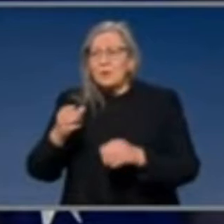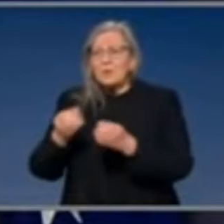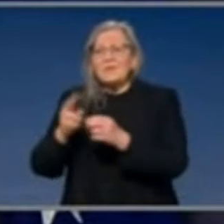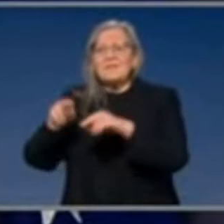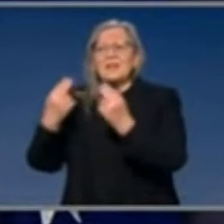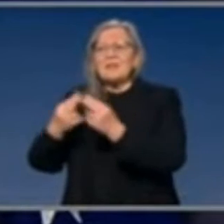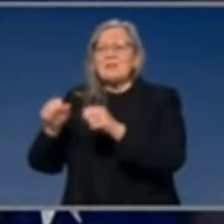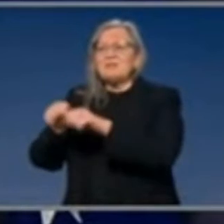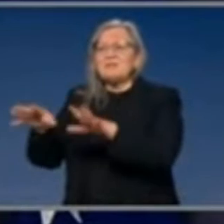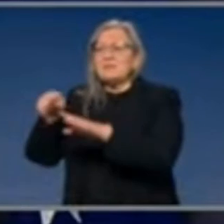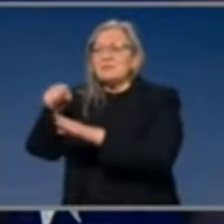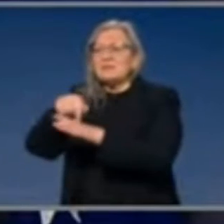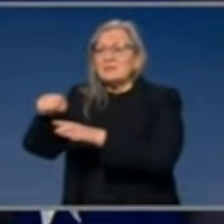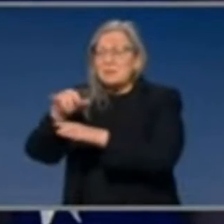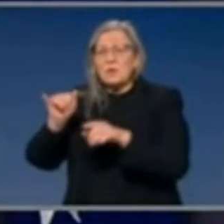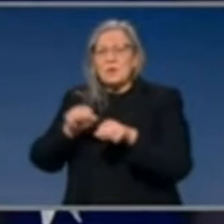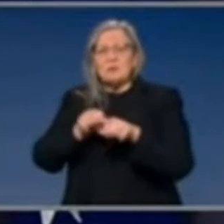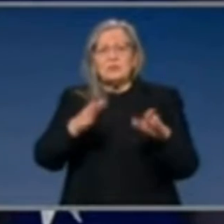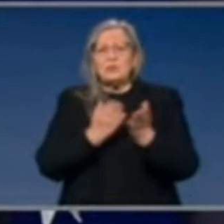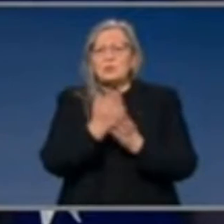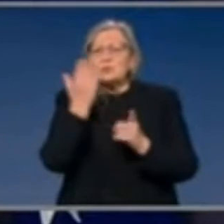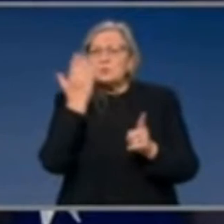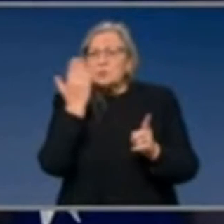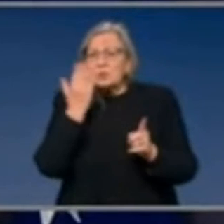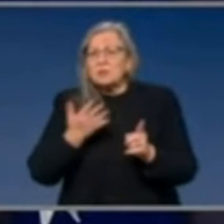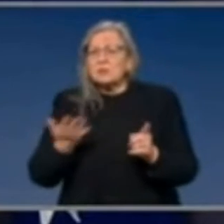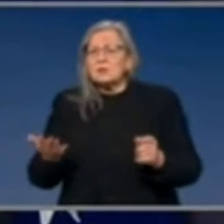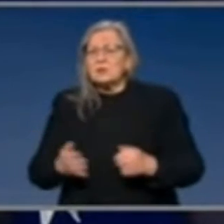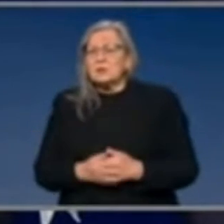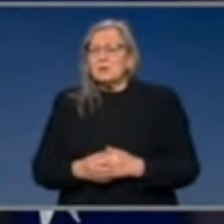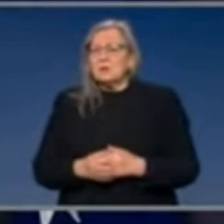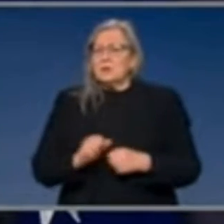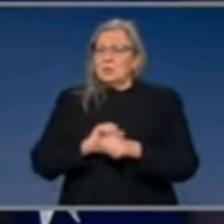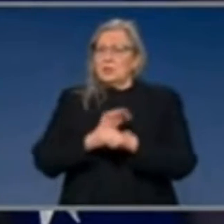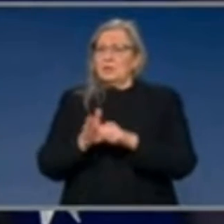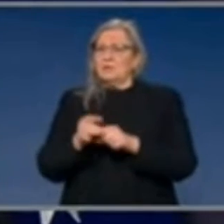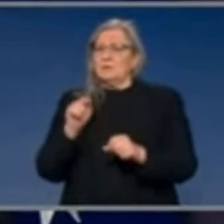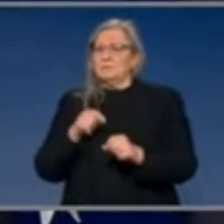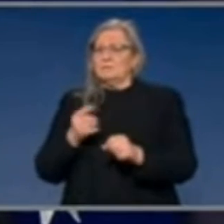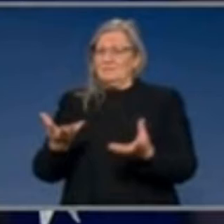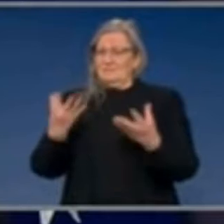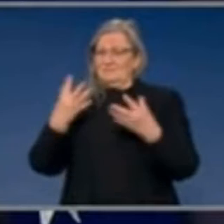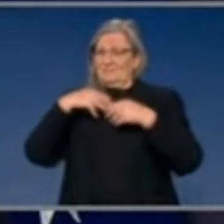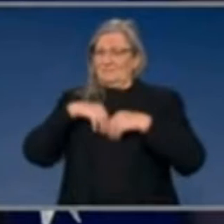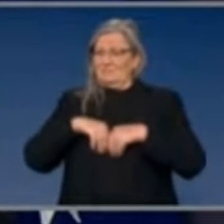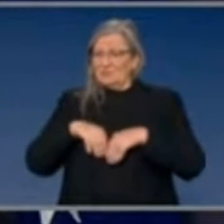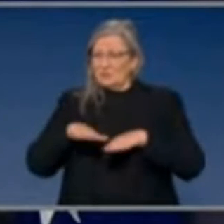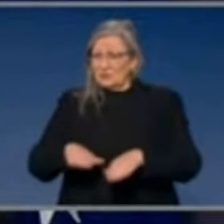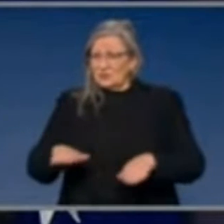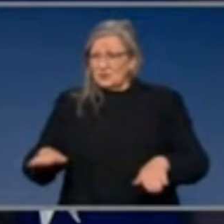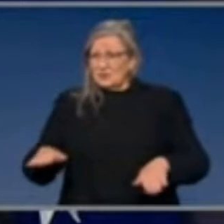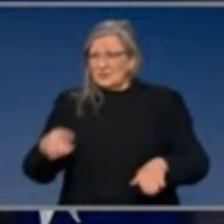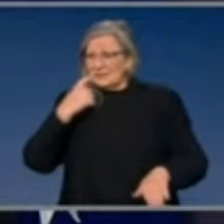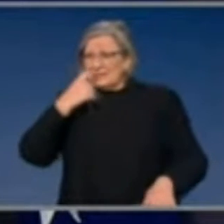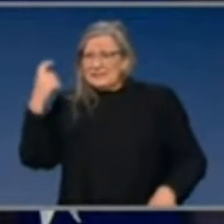to school clusters. But almost entirely, the disease in children is much less severe than it is in adults.